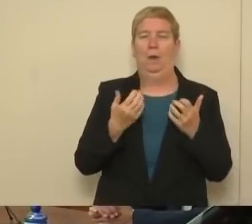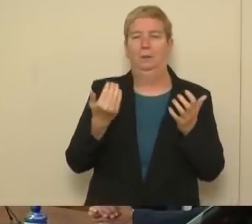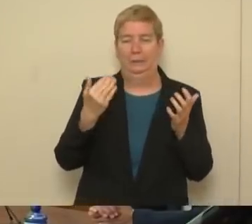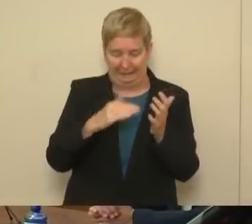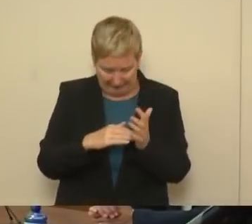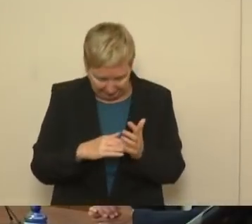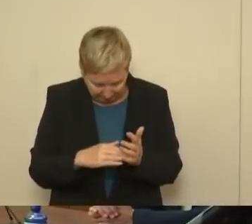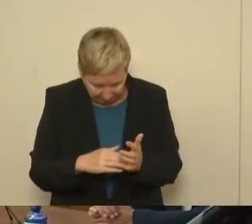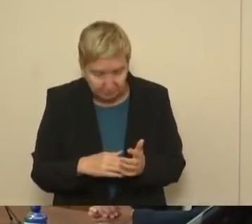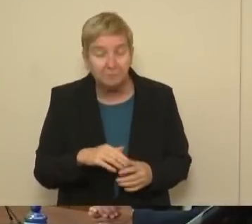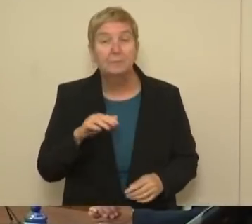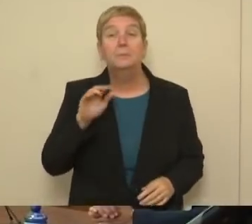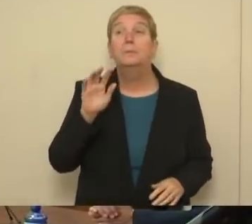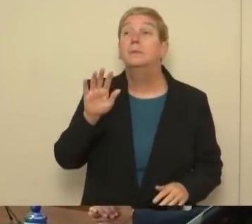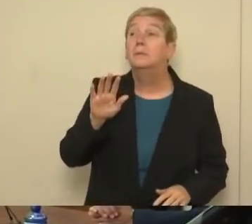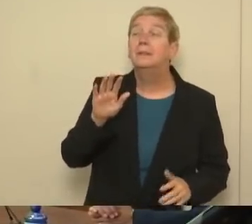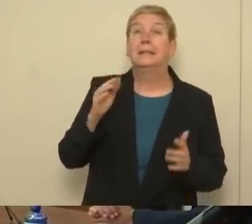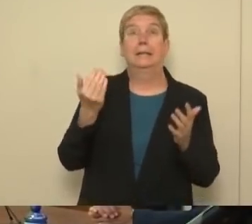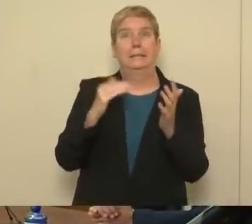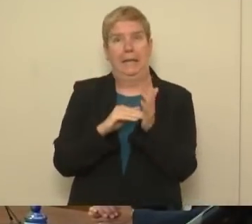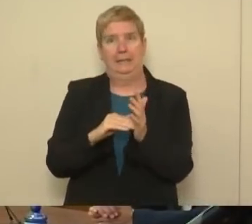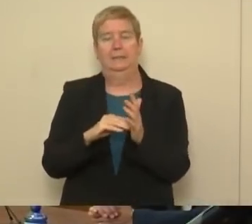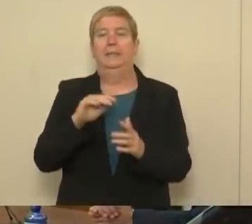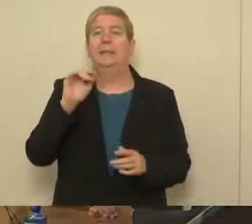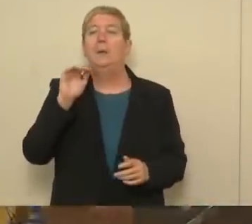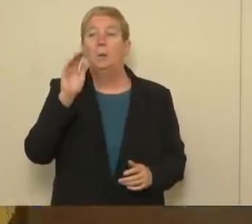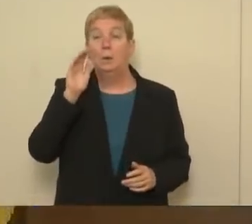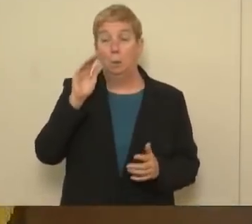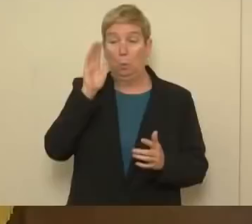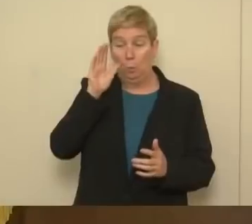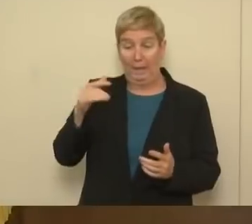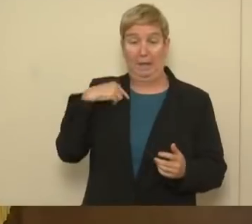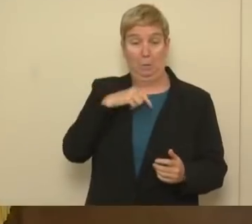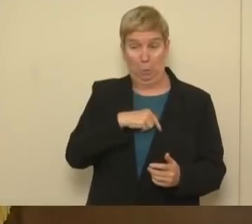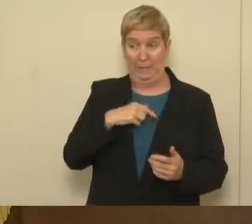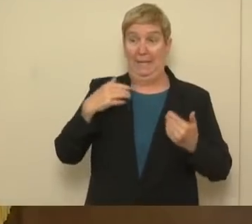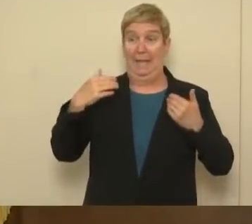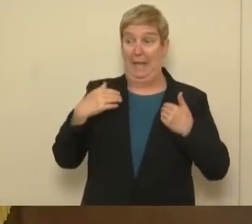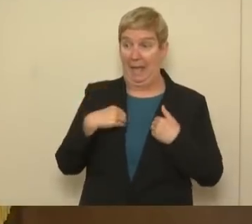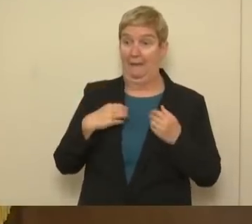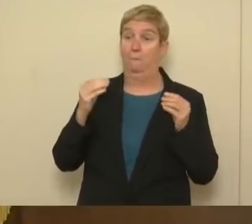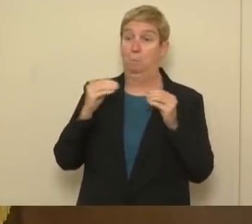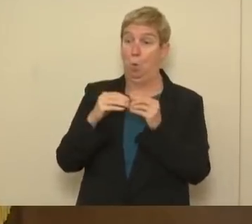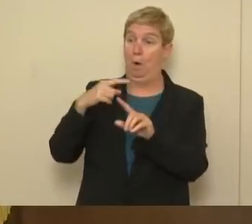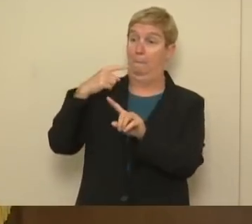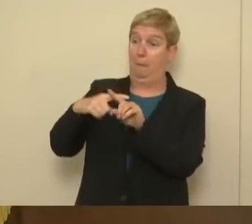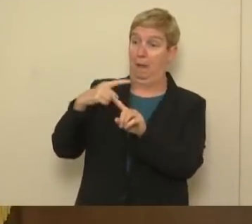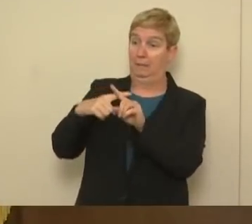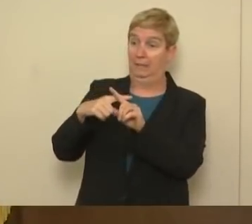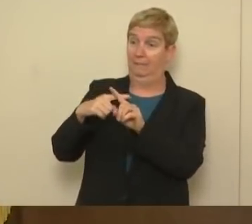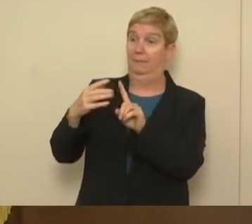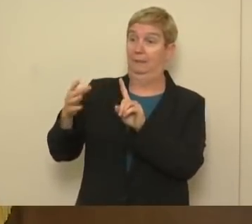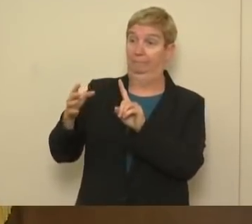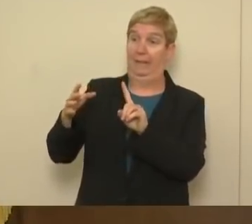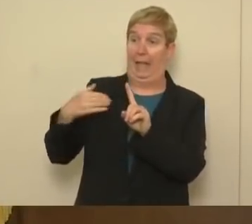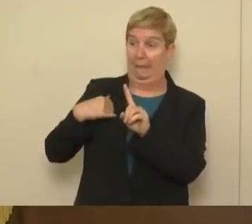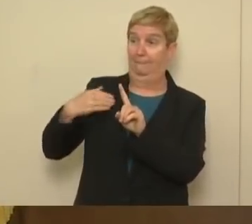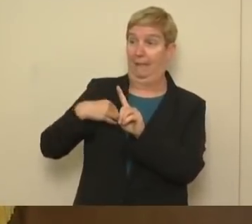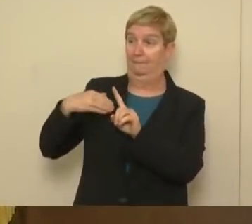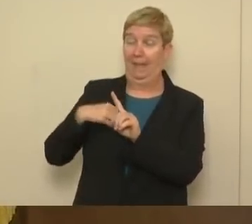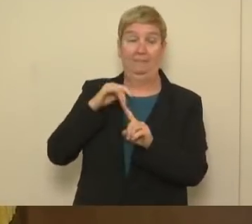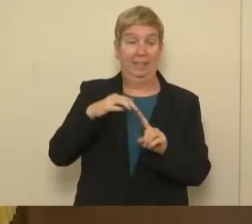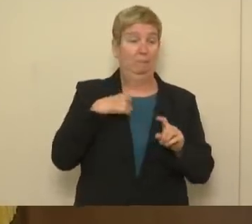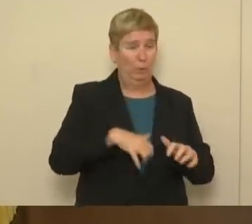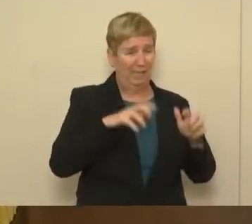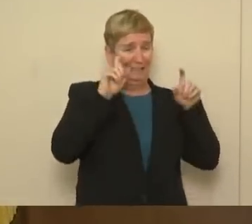we have more positive cases if we tested all 2 million? Yes, because you've got more people